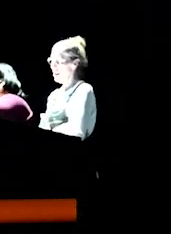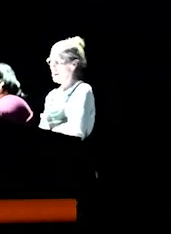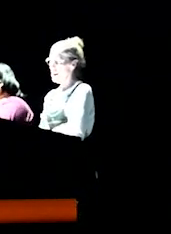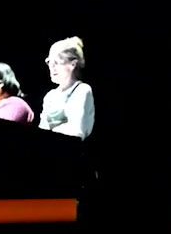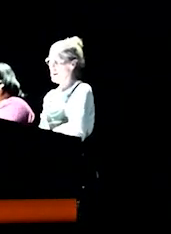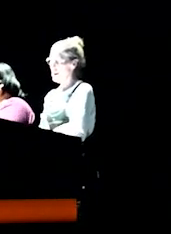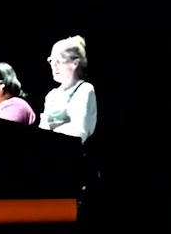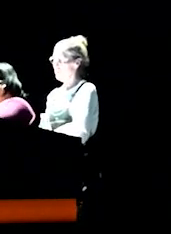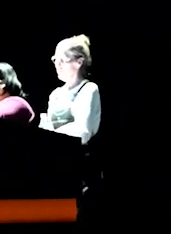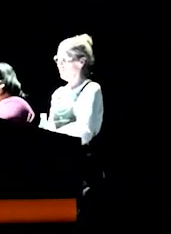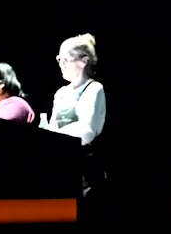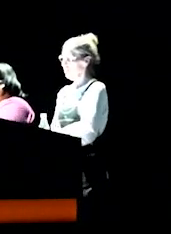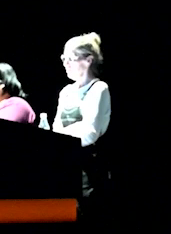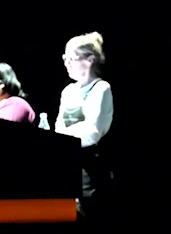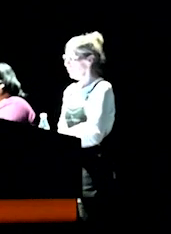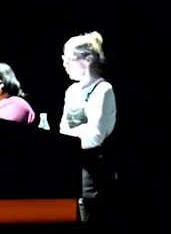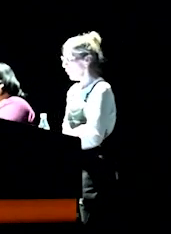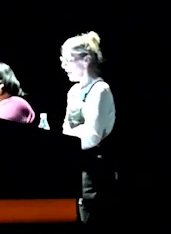designer.